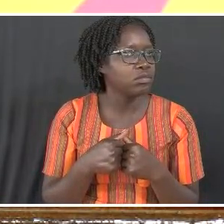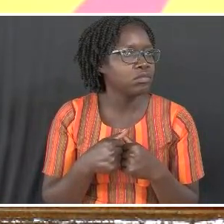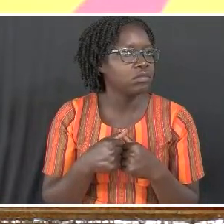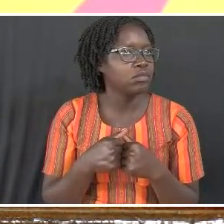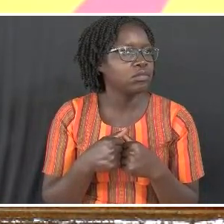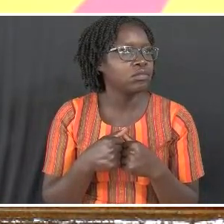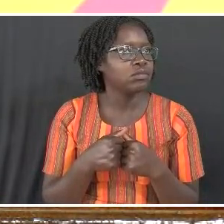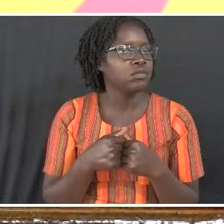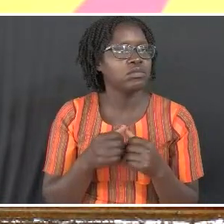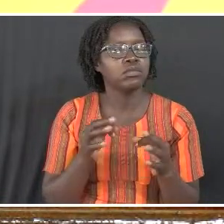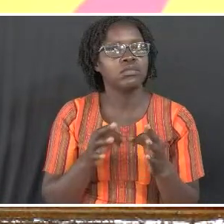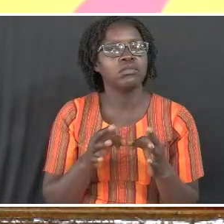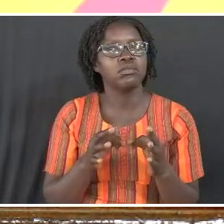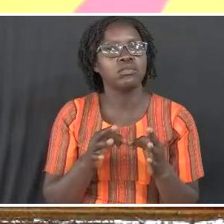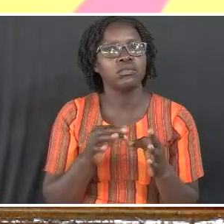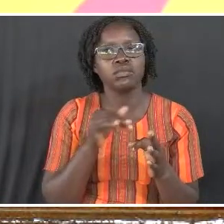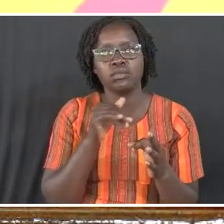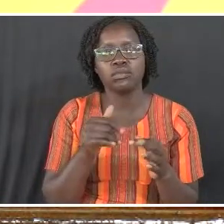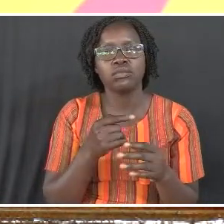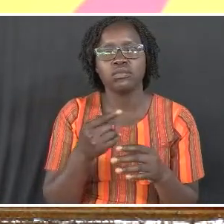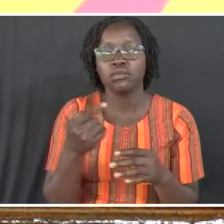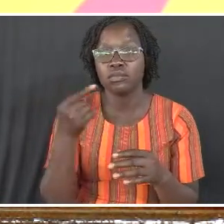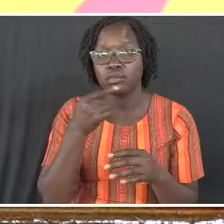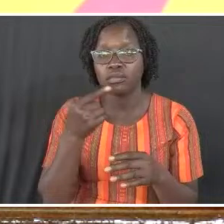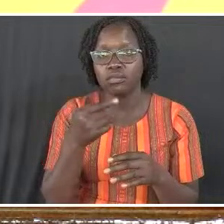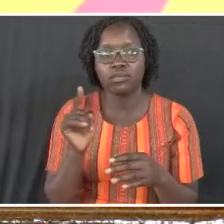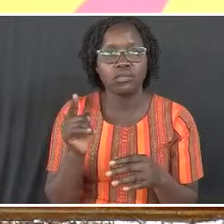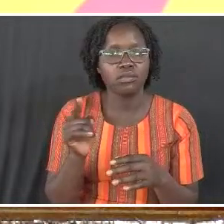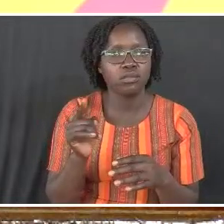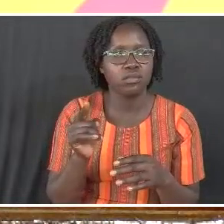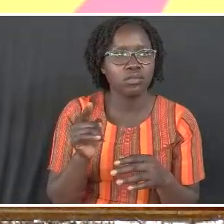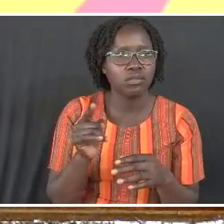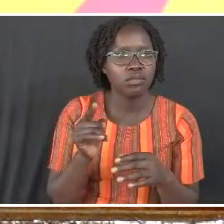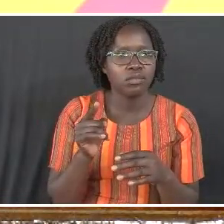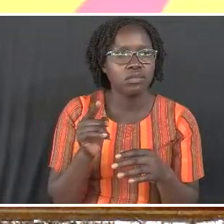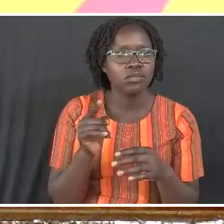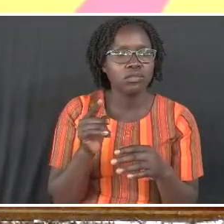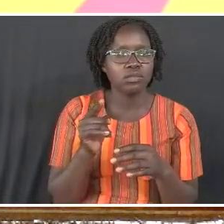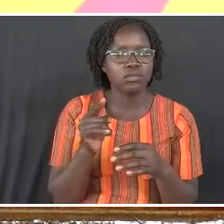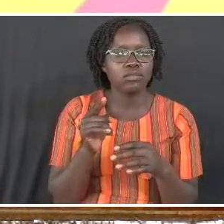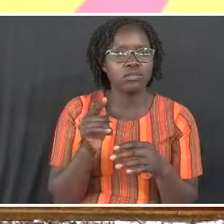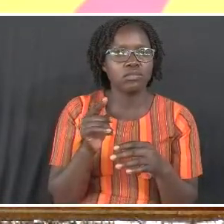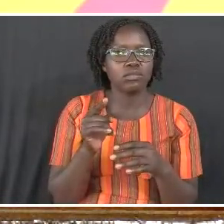a circular motion, the way, sisi tuna brush,